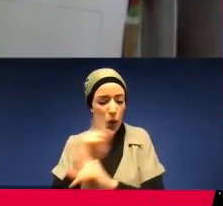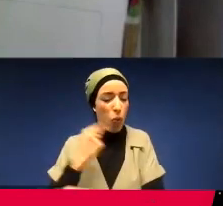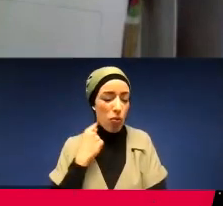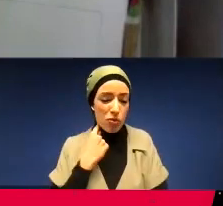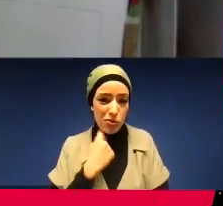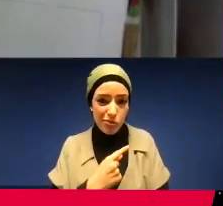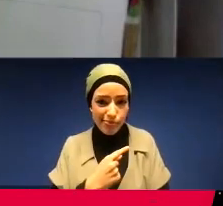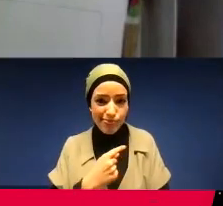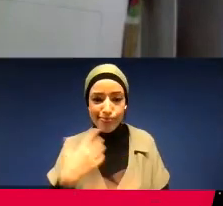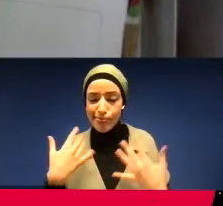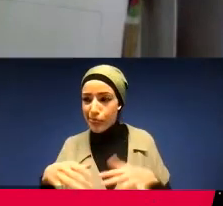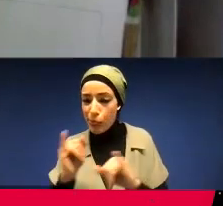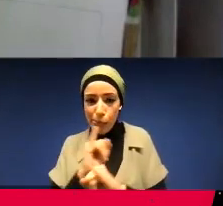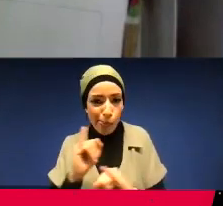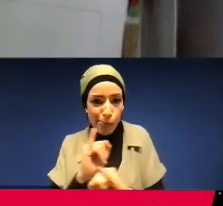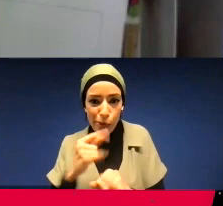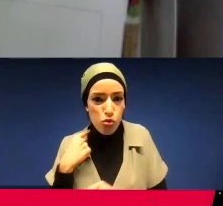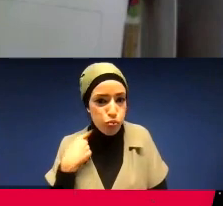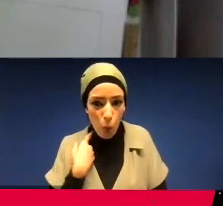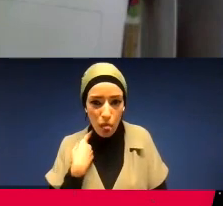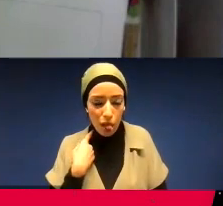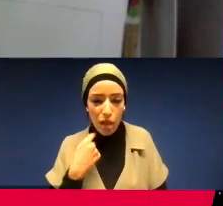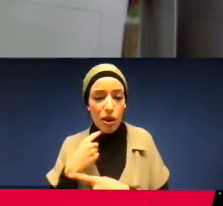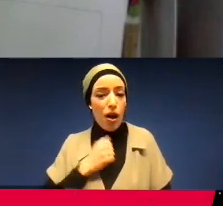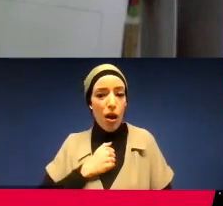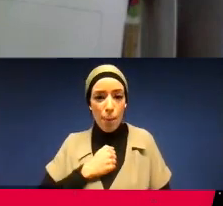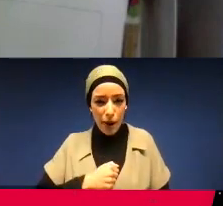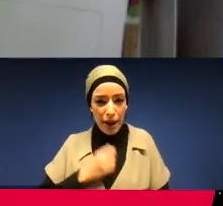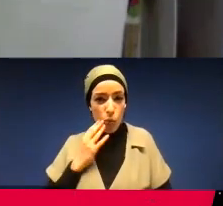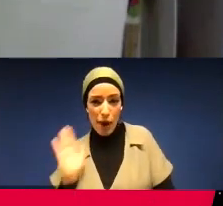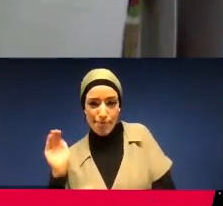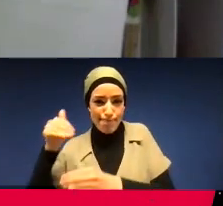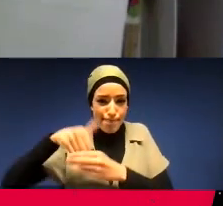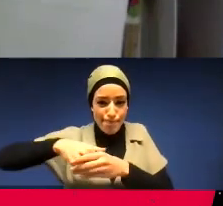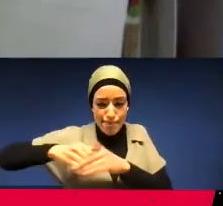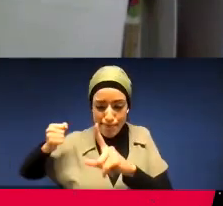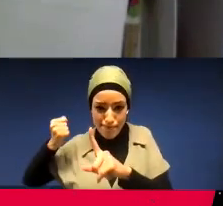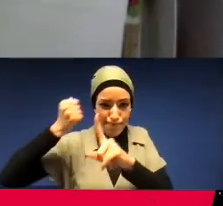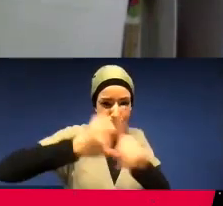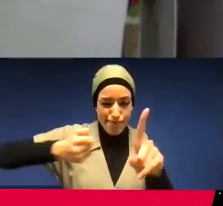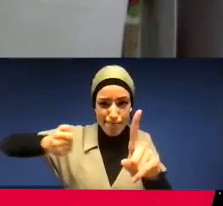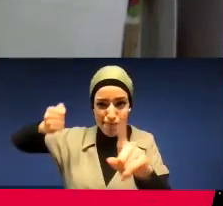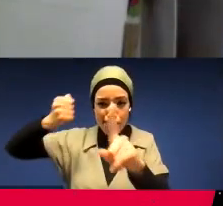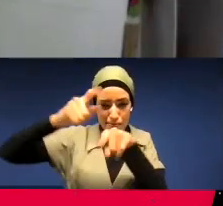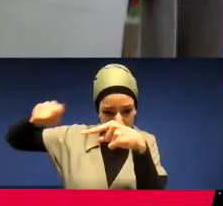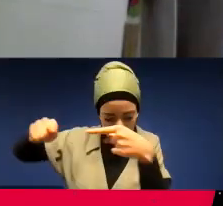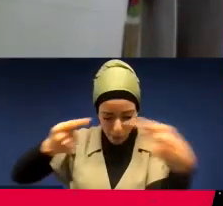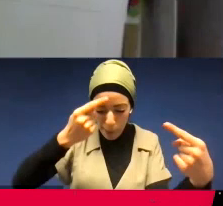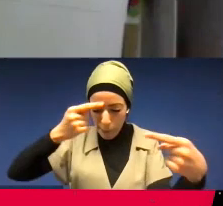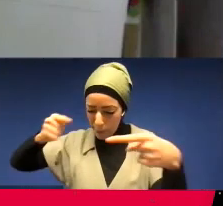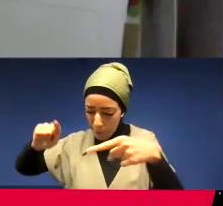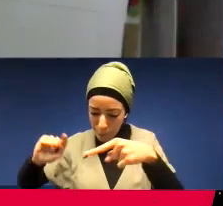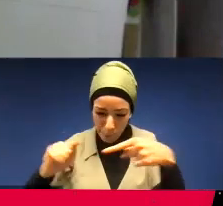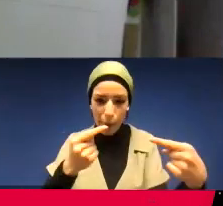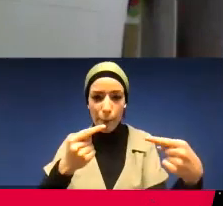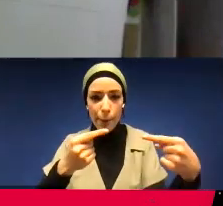in Bahrain. Bahrain, when it comes into the scale of the movement, it was unprecedented in the entire Arab world. But